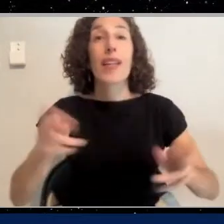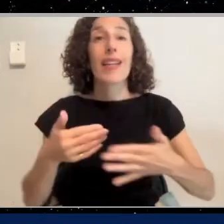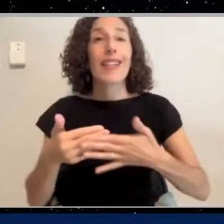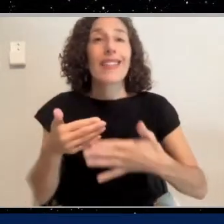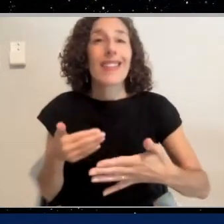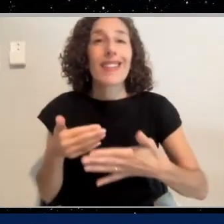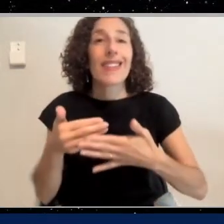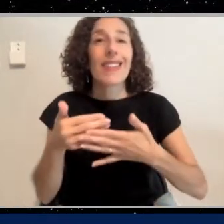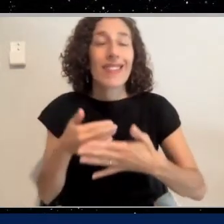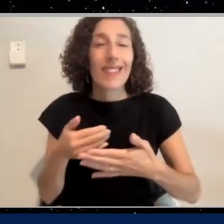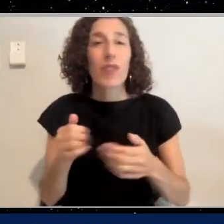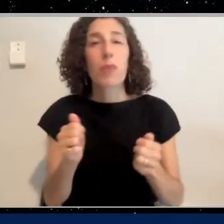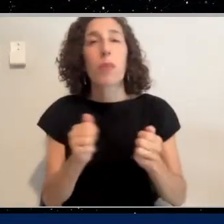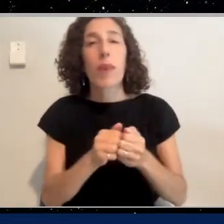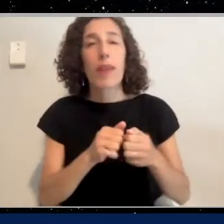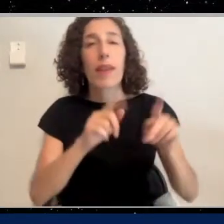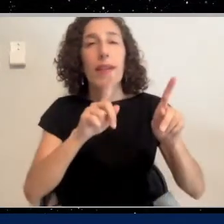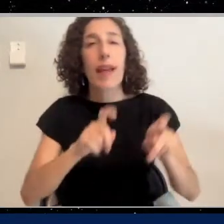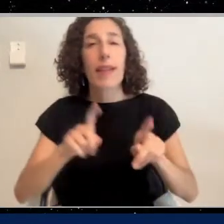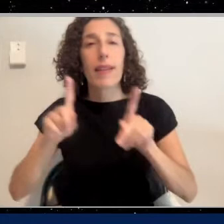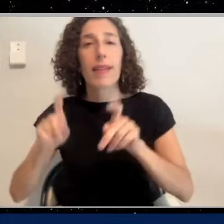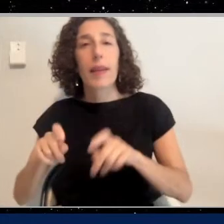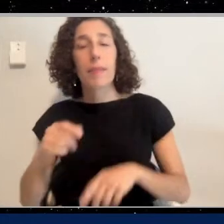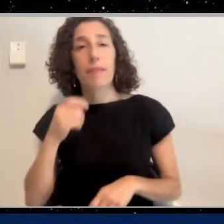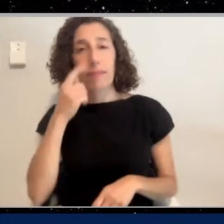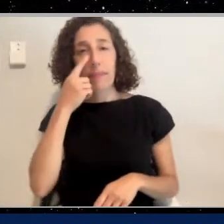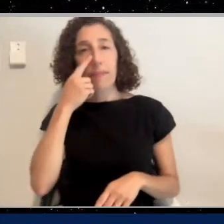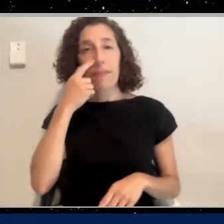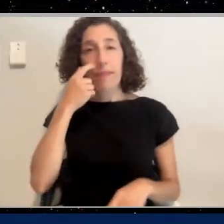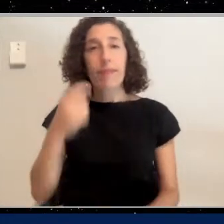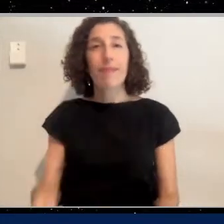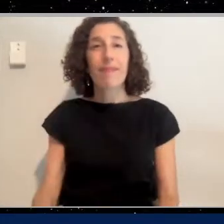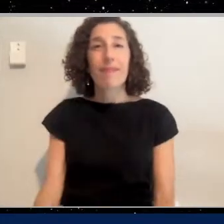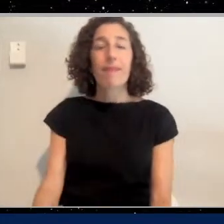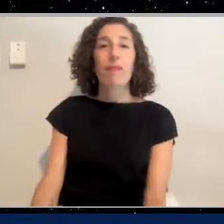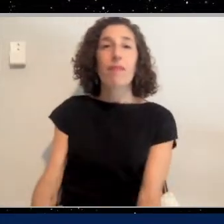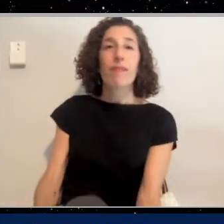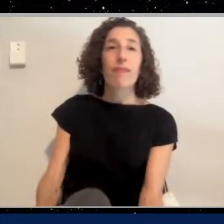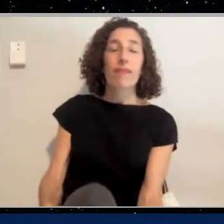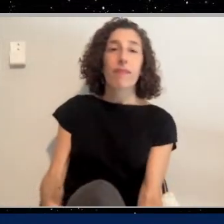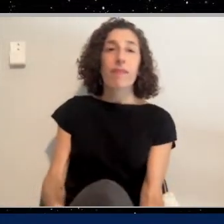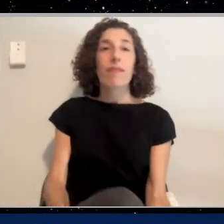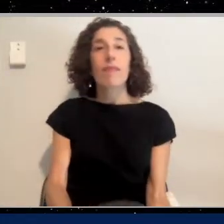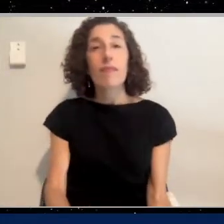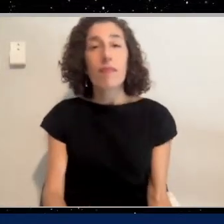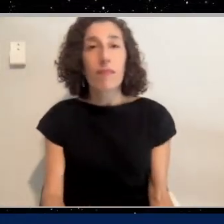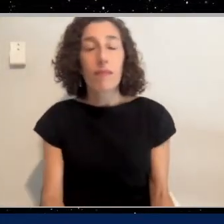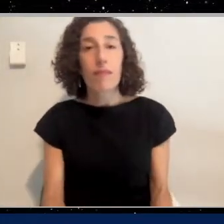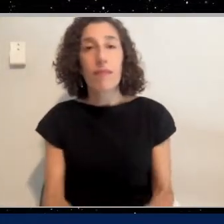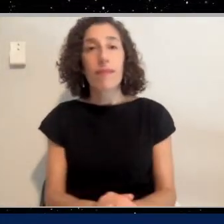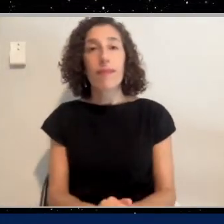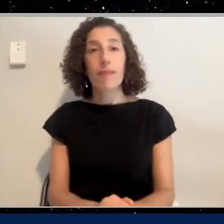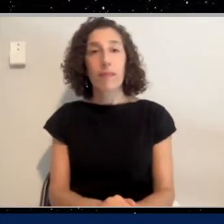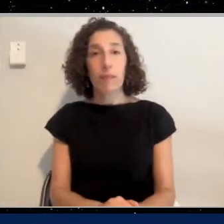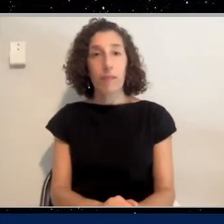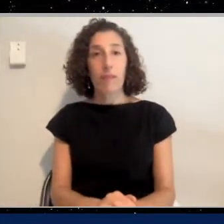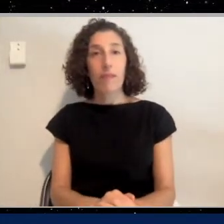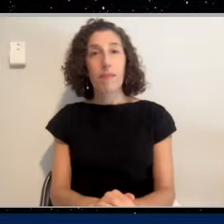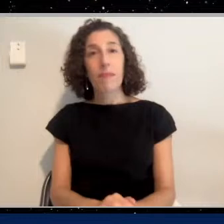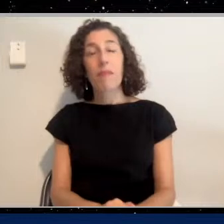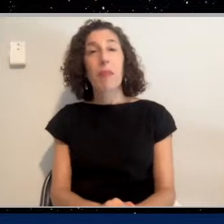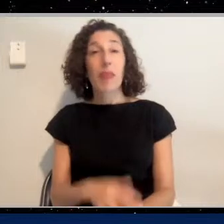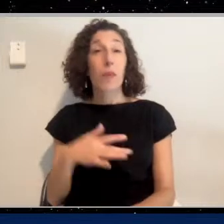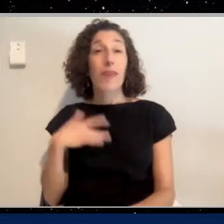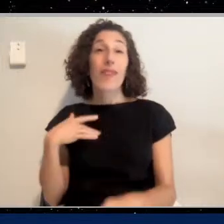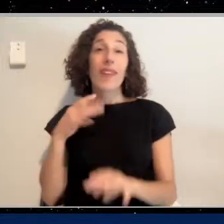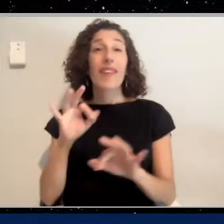can key in and interact with them as well as, everybody can.